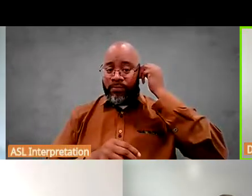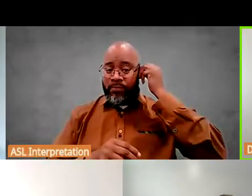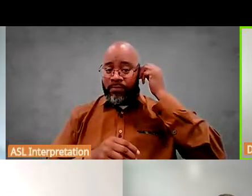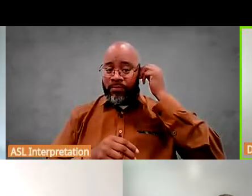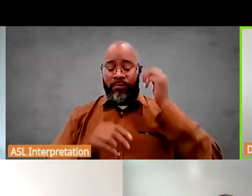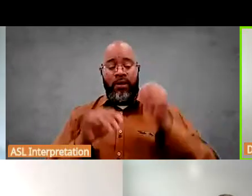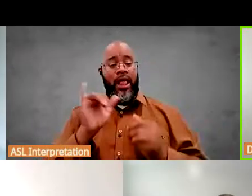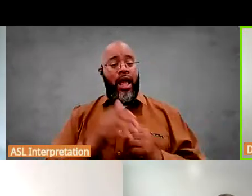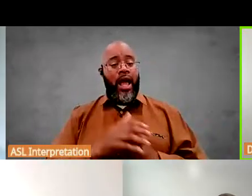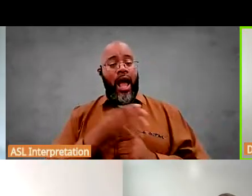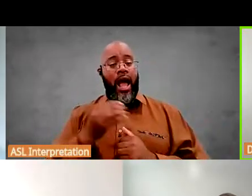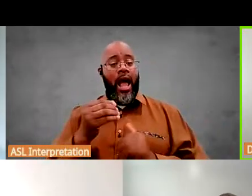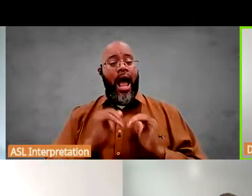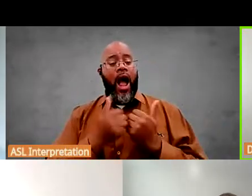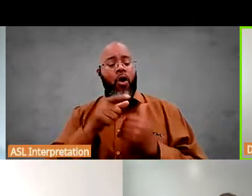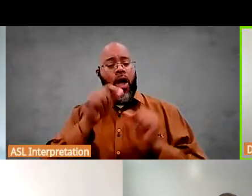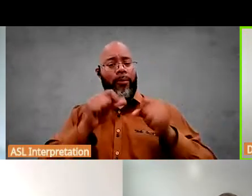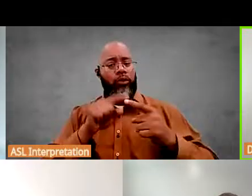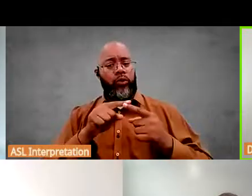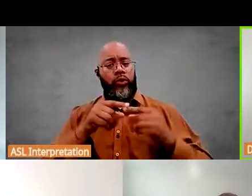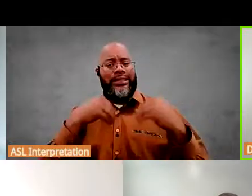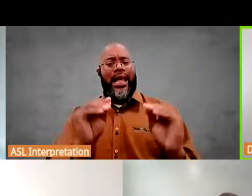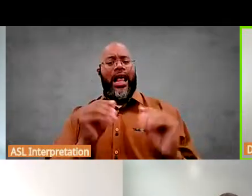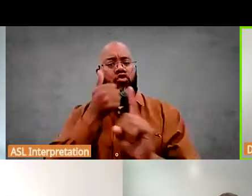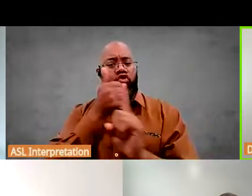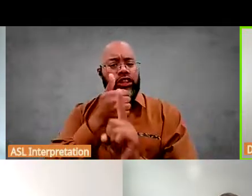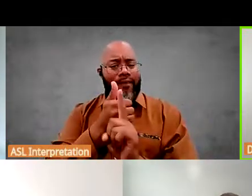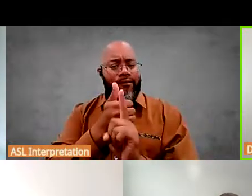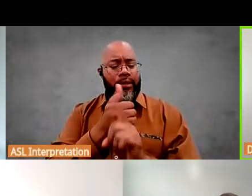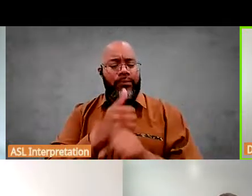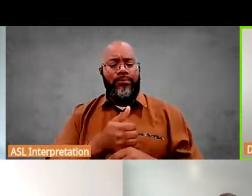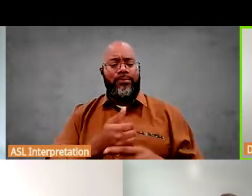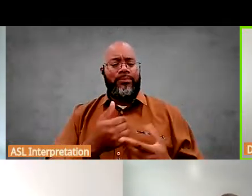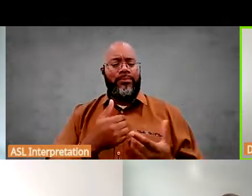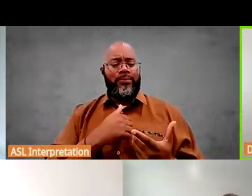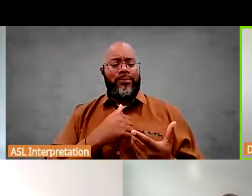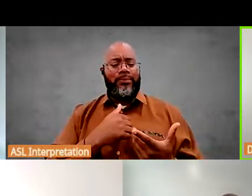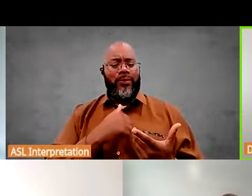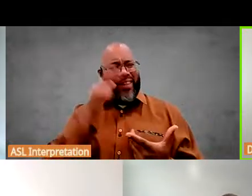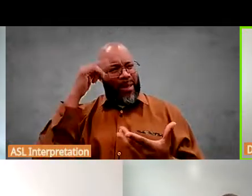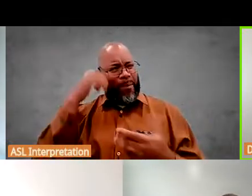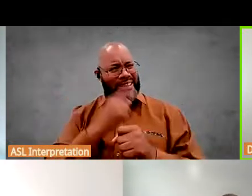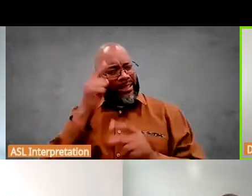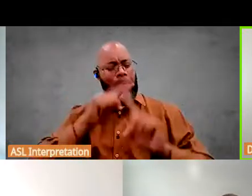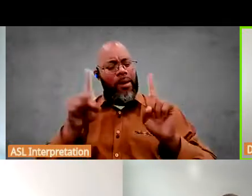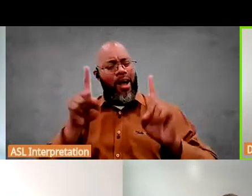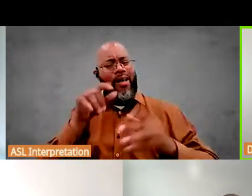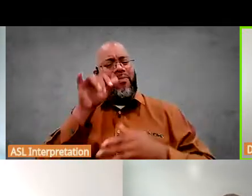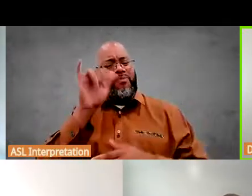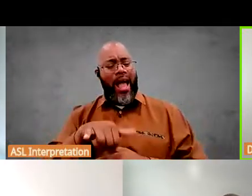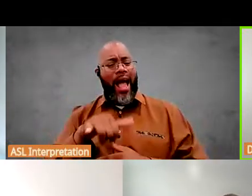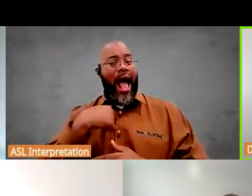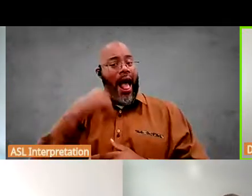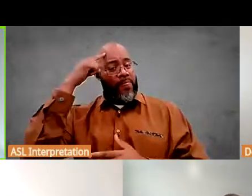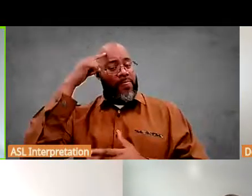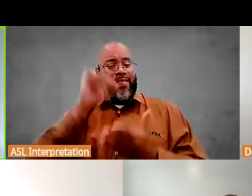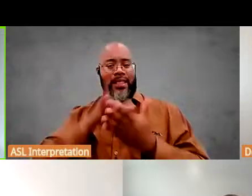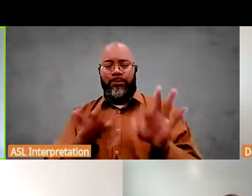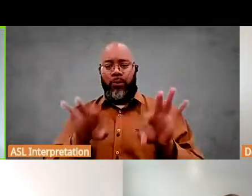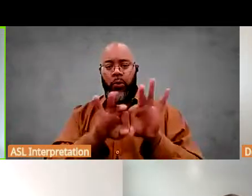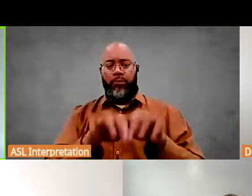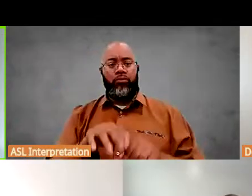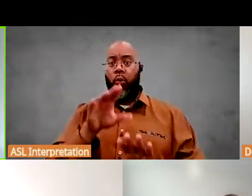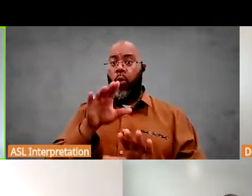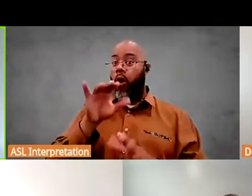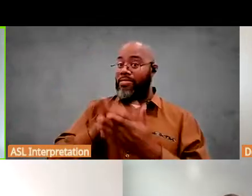like, and how you're able to sell yourself. I don't know if that makes sense, but no, that I think is key. no, that definitely